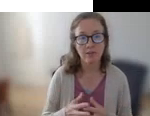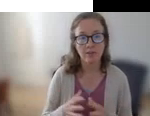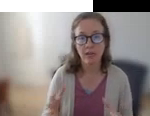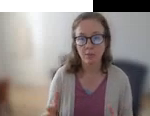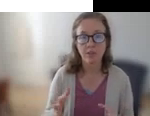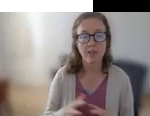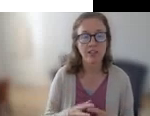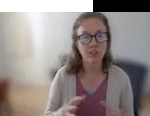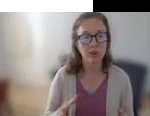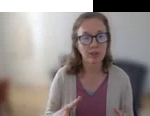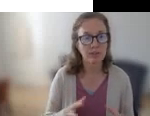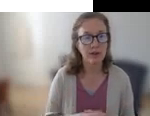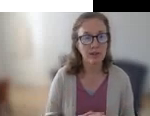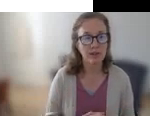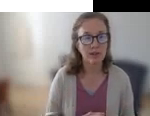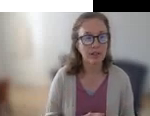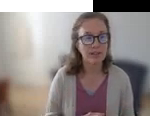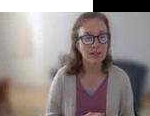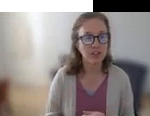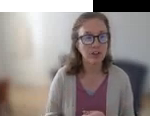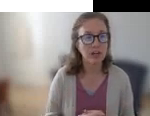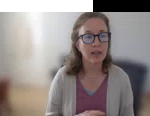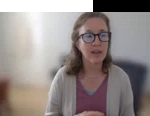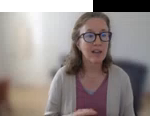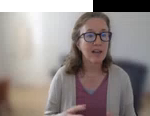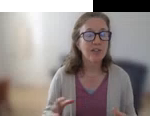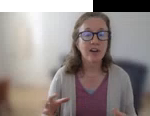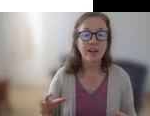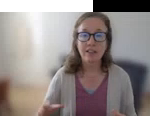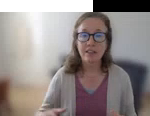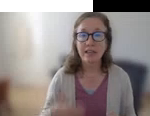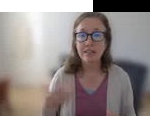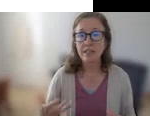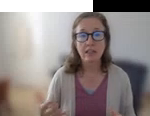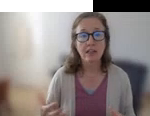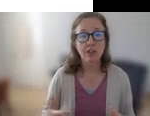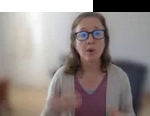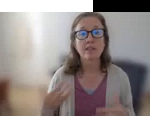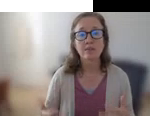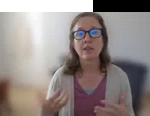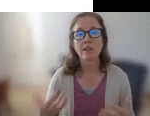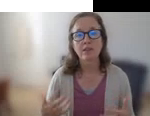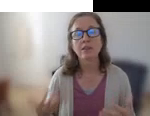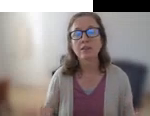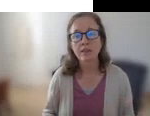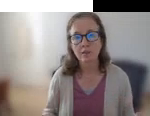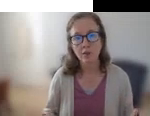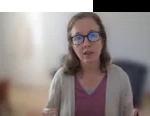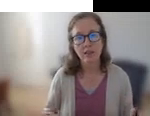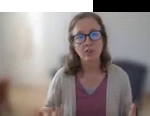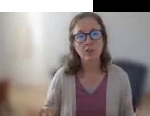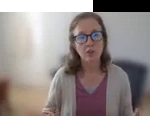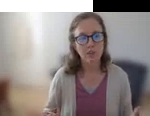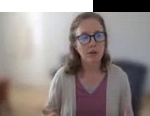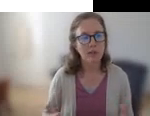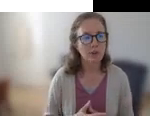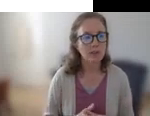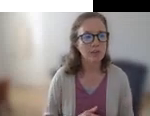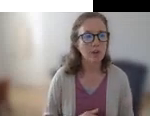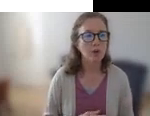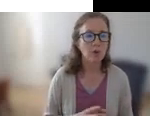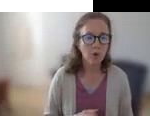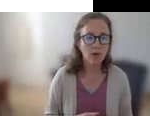record a Blackboard session or an online session or not. The idea is that you want to make things as accessible and as useful